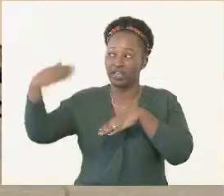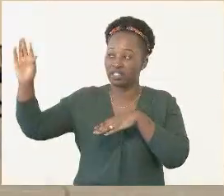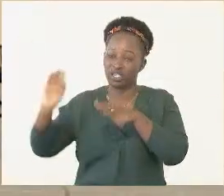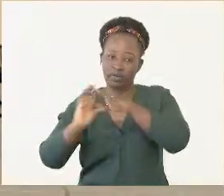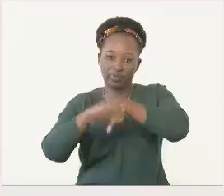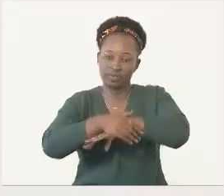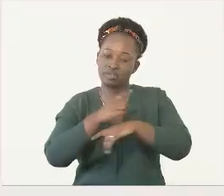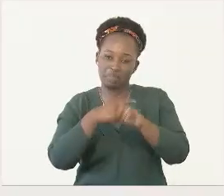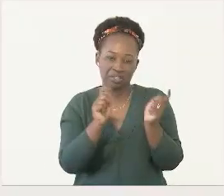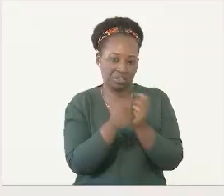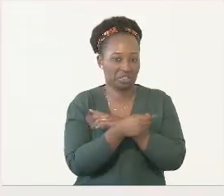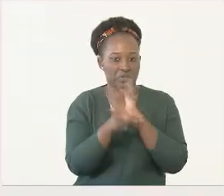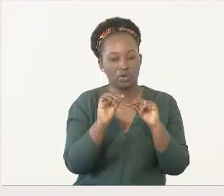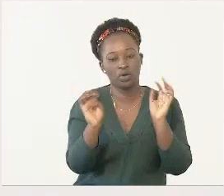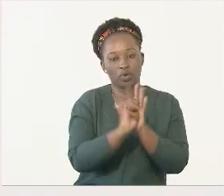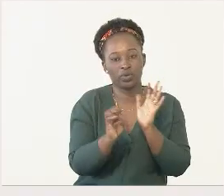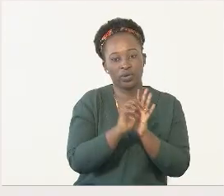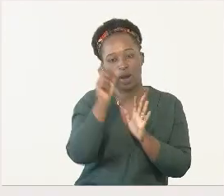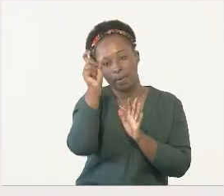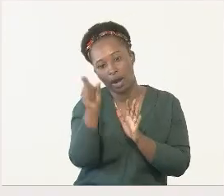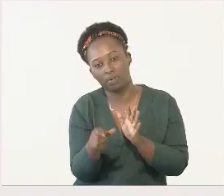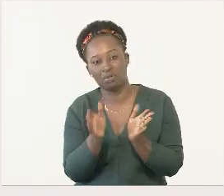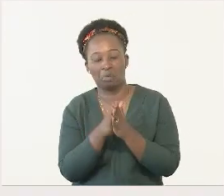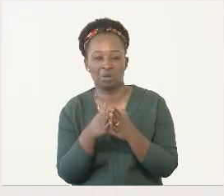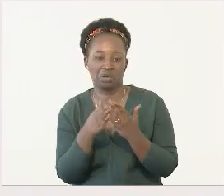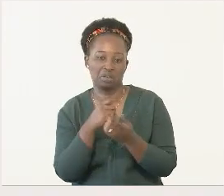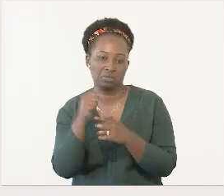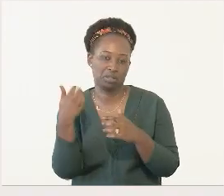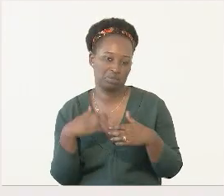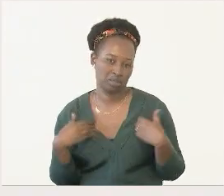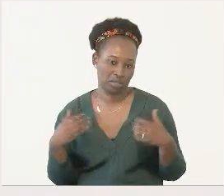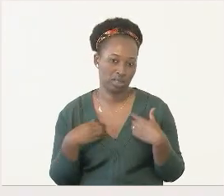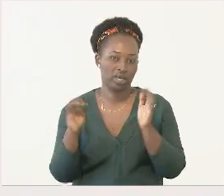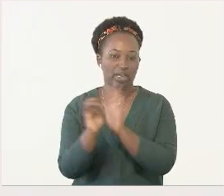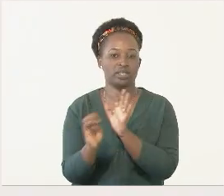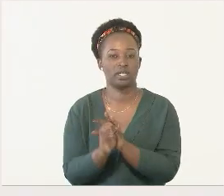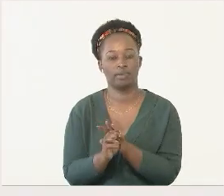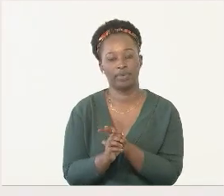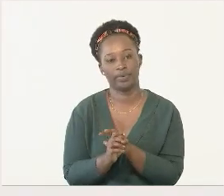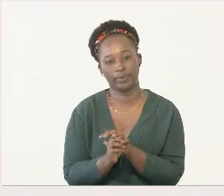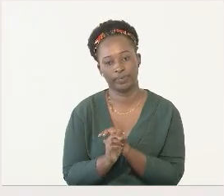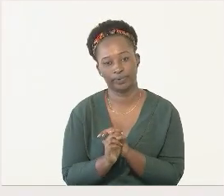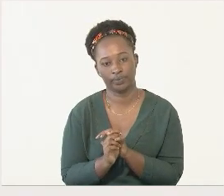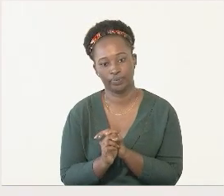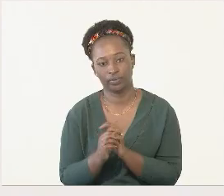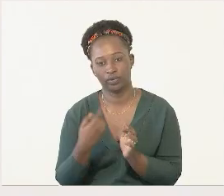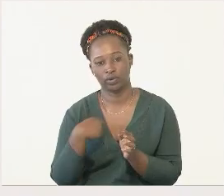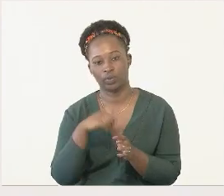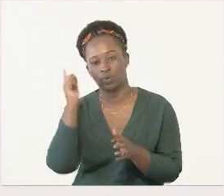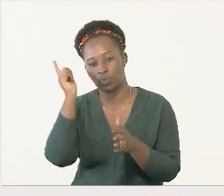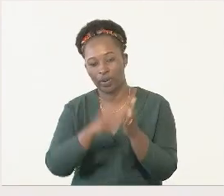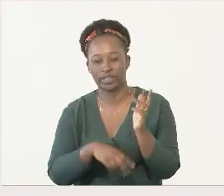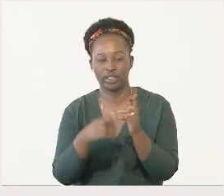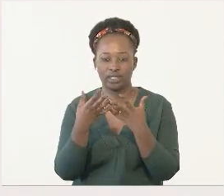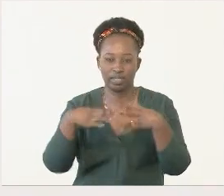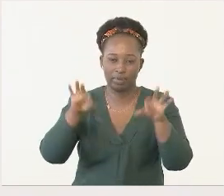have human, we can have birds. These are the examples of homothermic organisms. We have what is the importance of